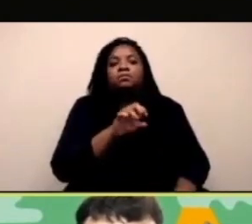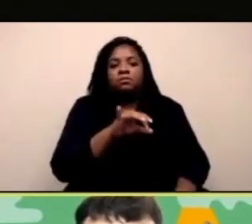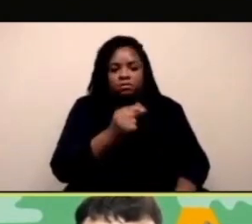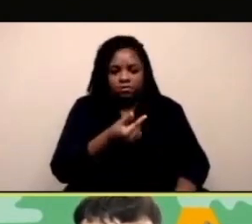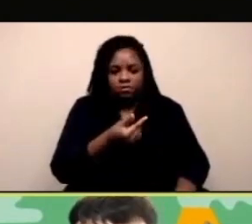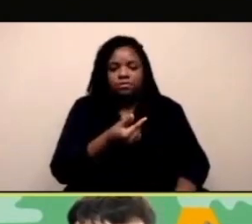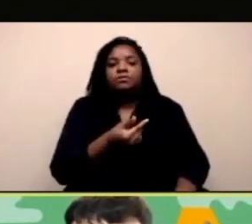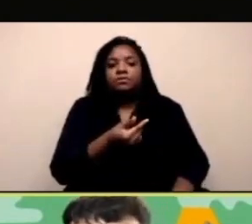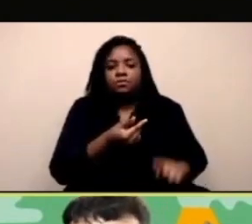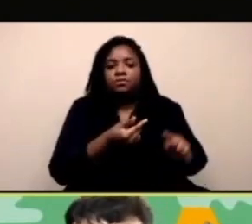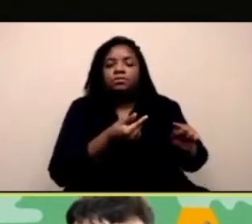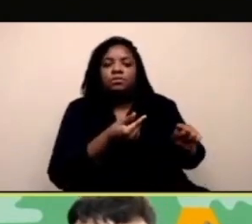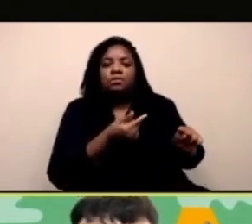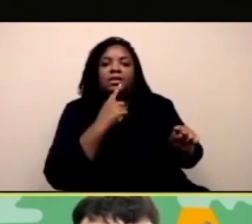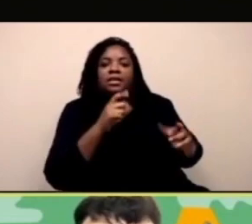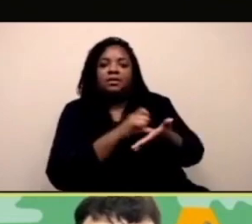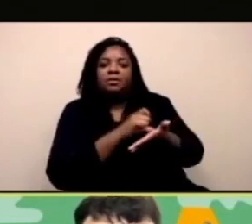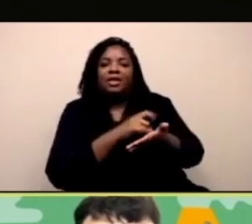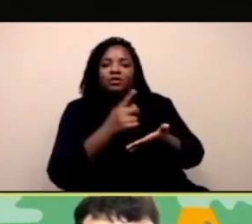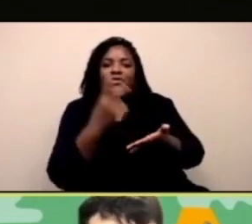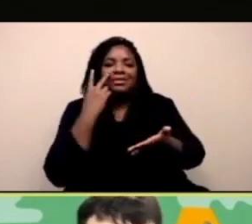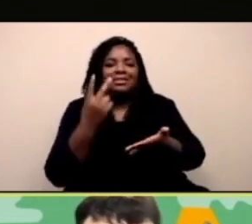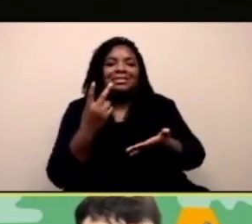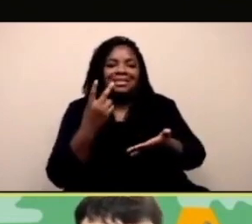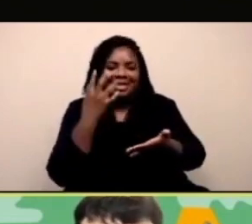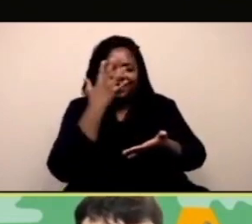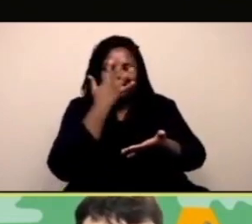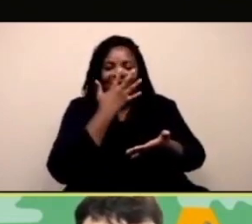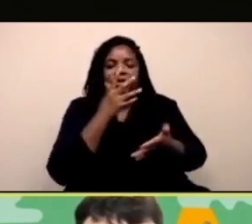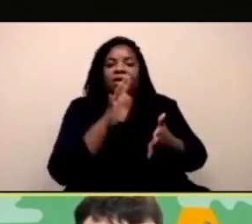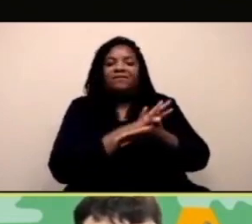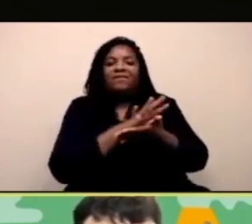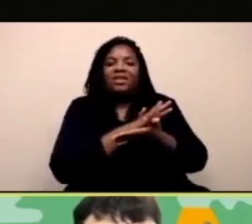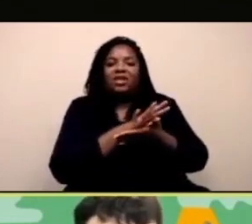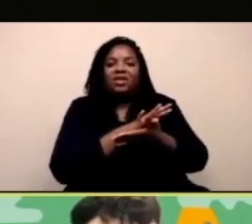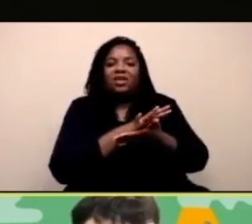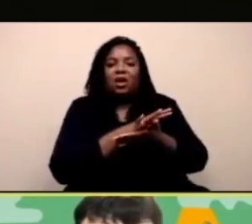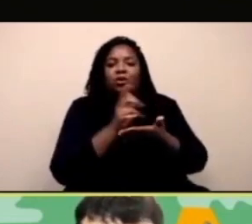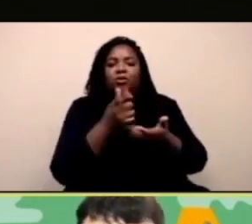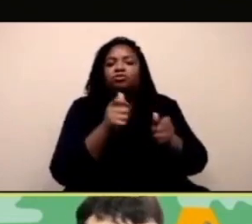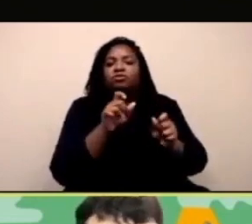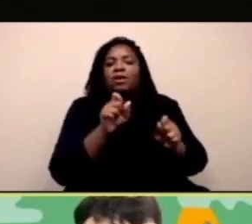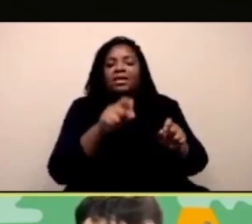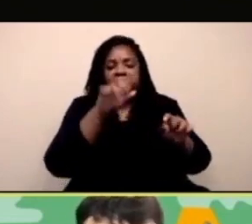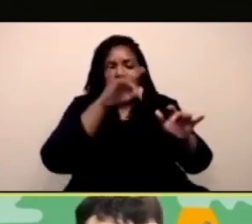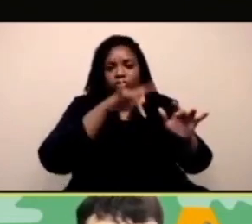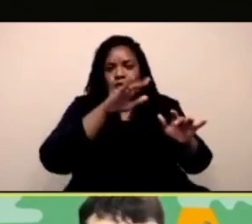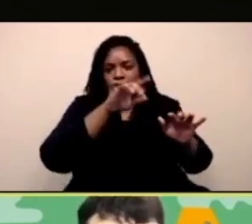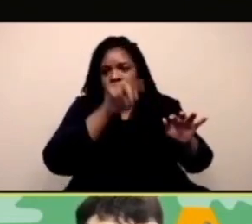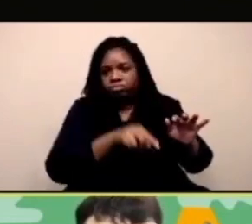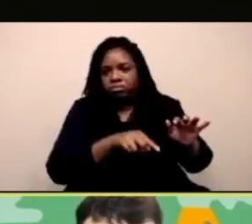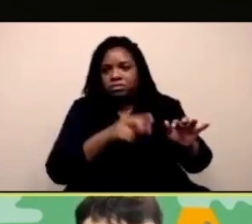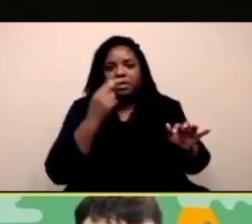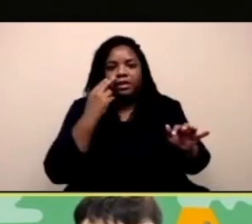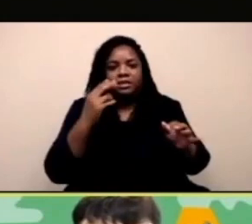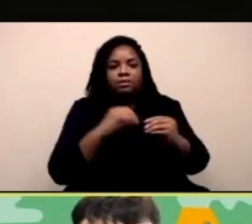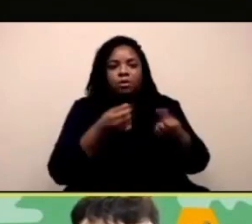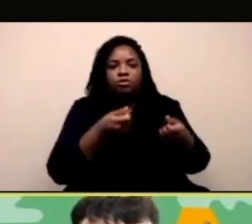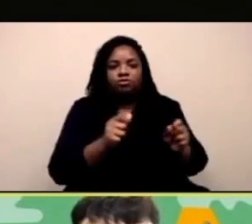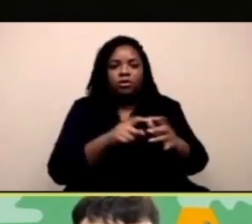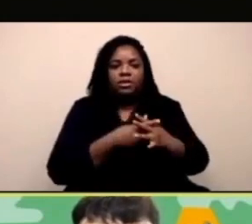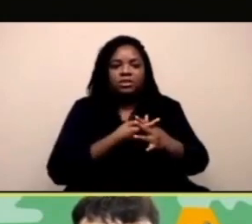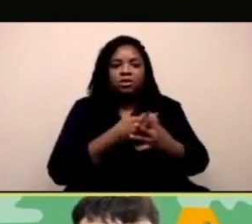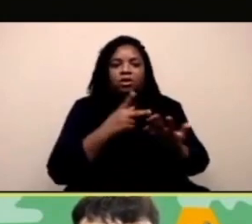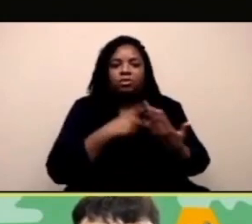So there's a page here with a little video and you can click try it out. If you scroll down, there's more info, things to try, starter